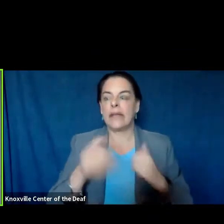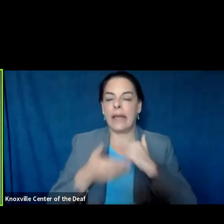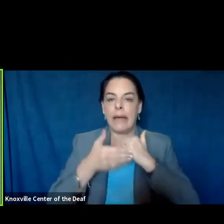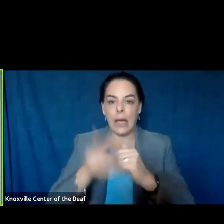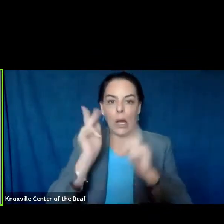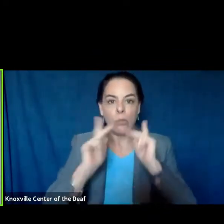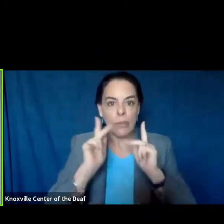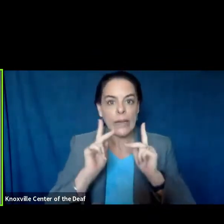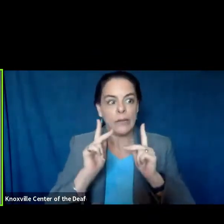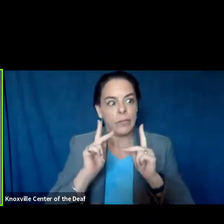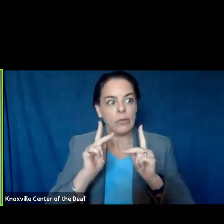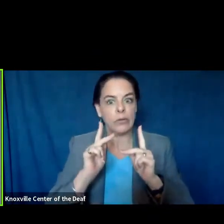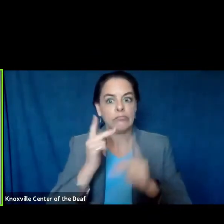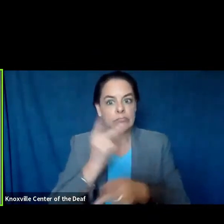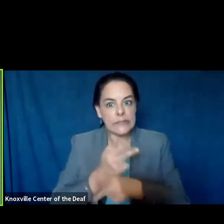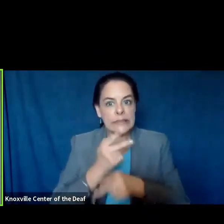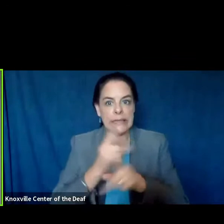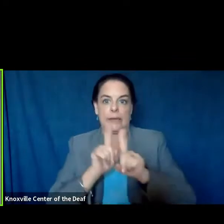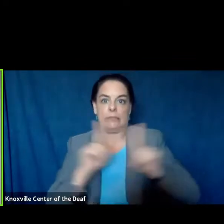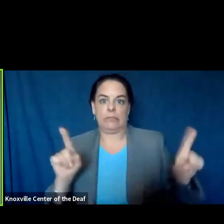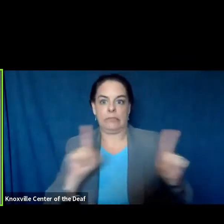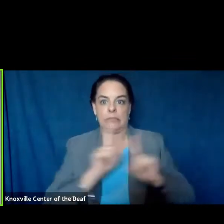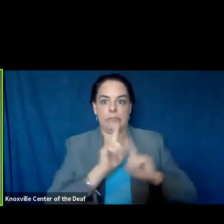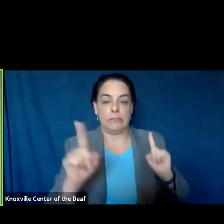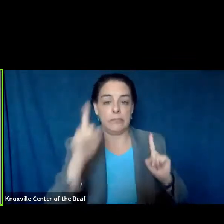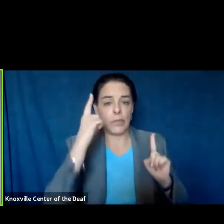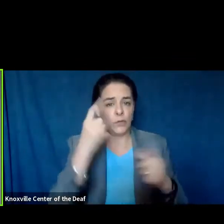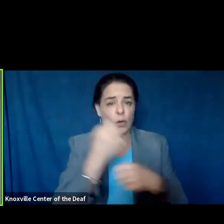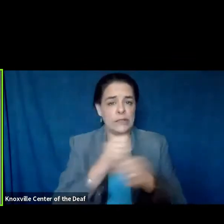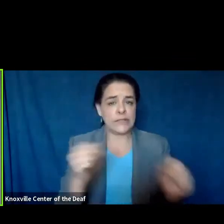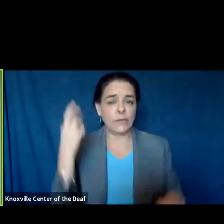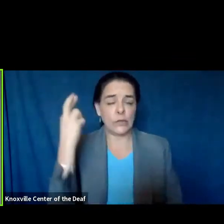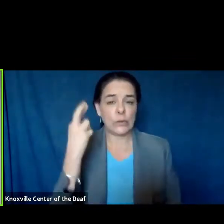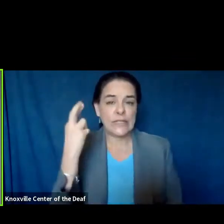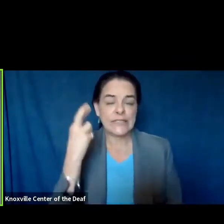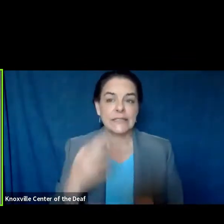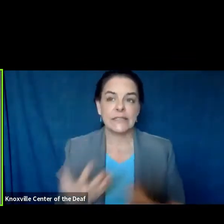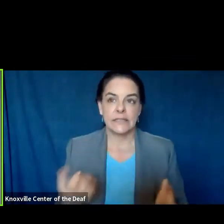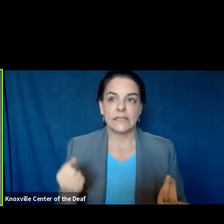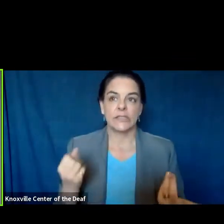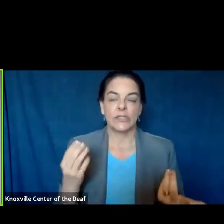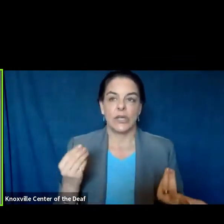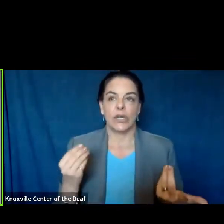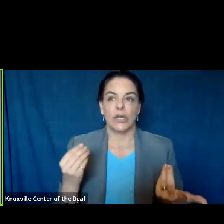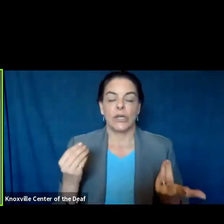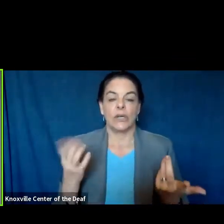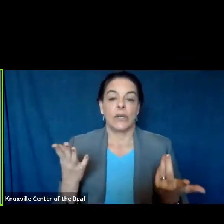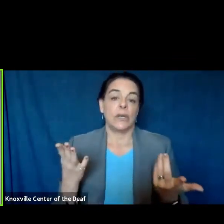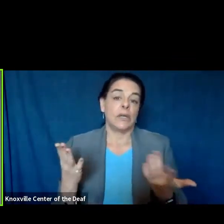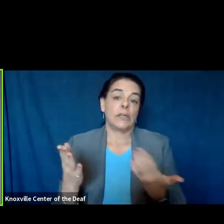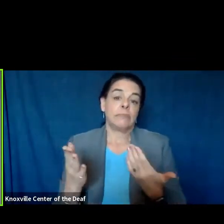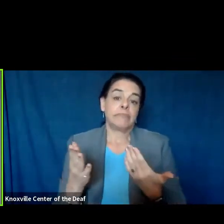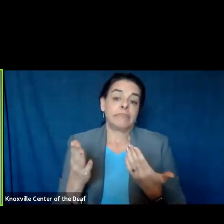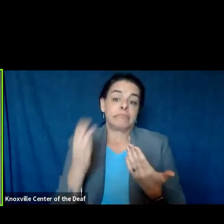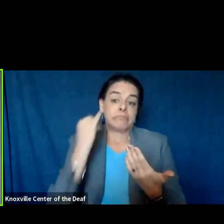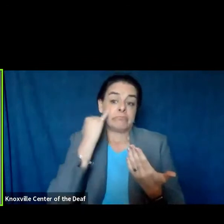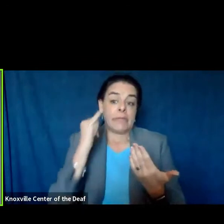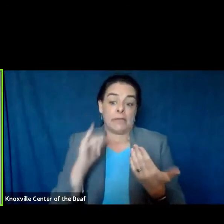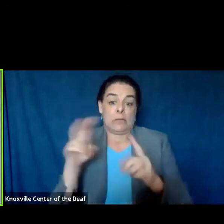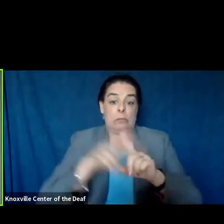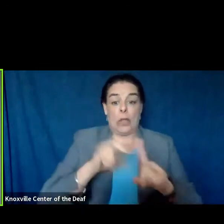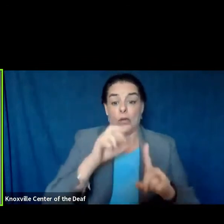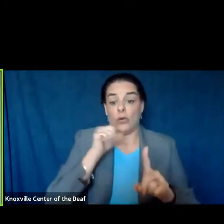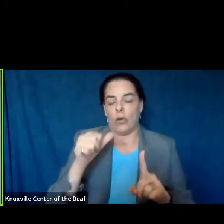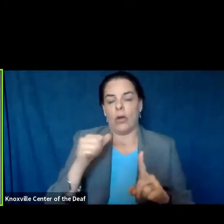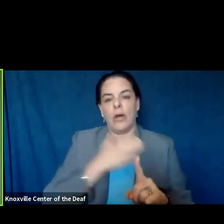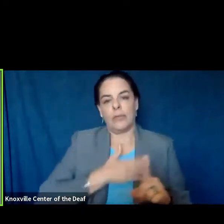feet of space around them for safety concerns. And so, you know, whether or not it applies, I think people should take caution